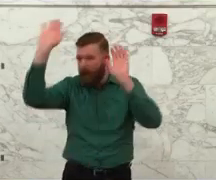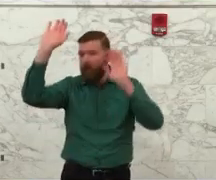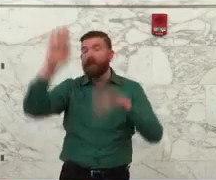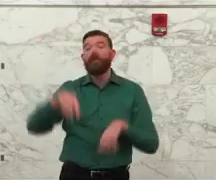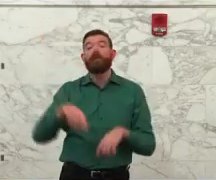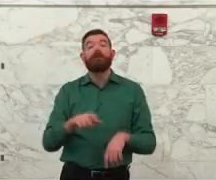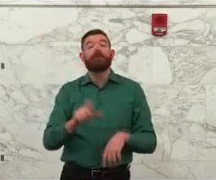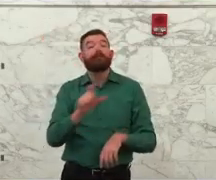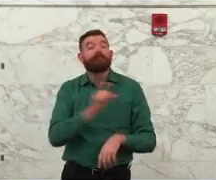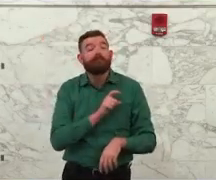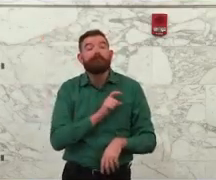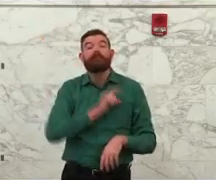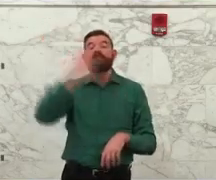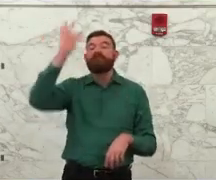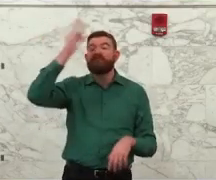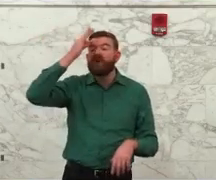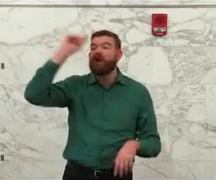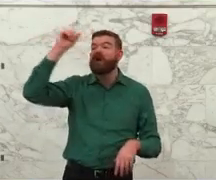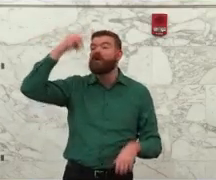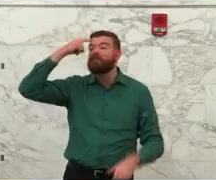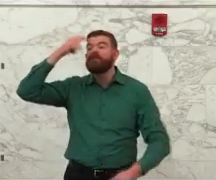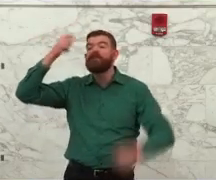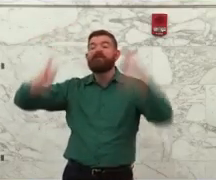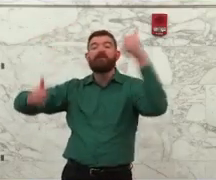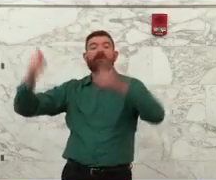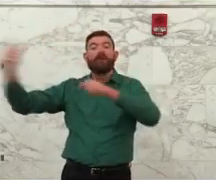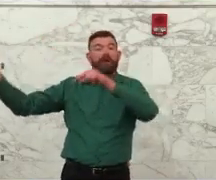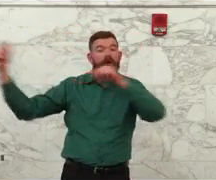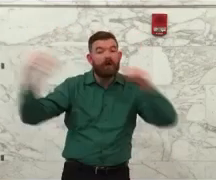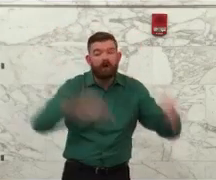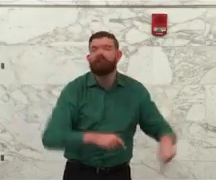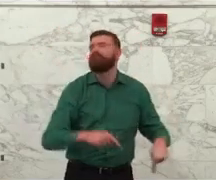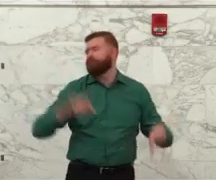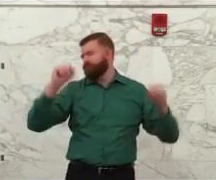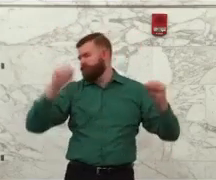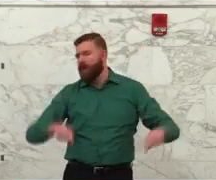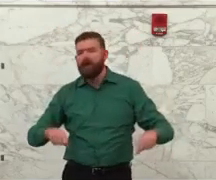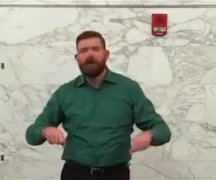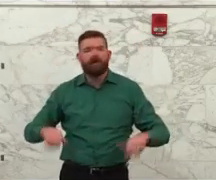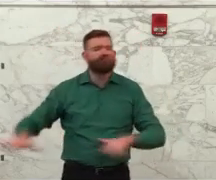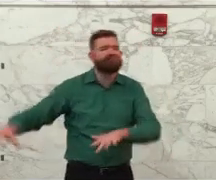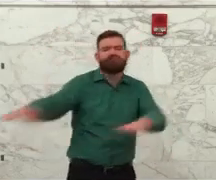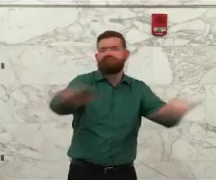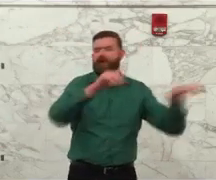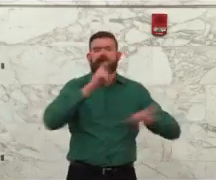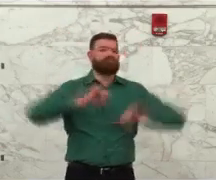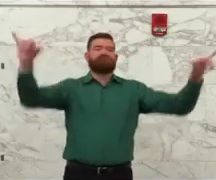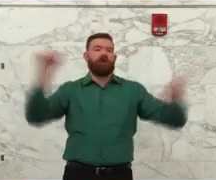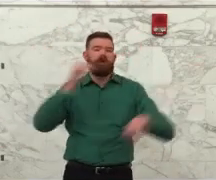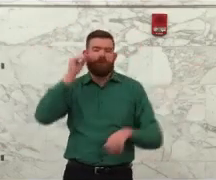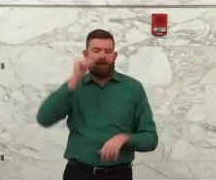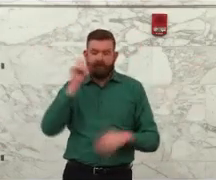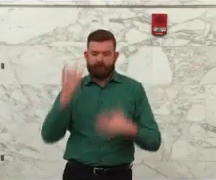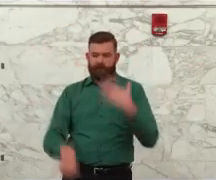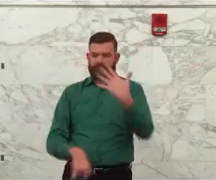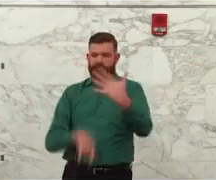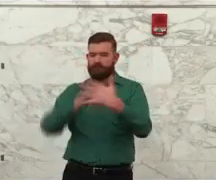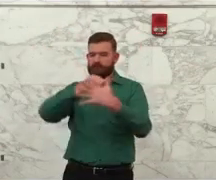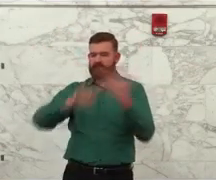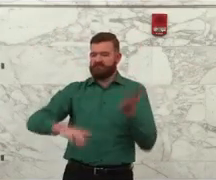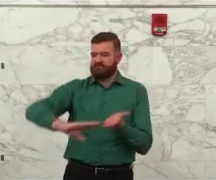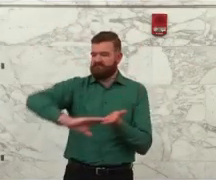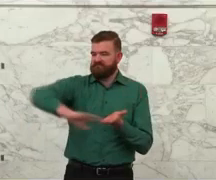federal officials when operating in their official capacity. I wanted to make sure I said that. Jared, I mentioned disinformation.